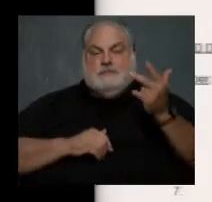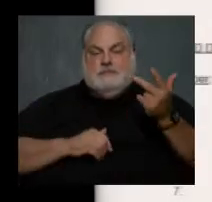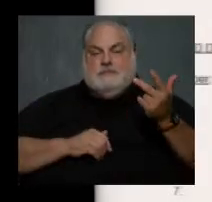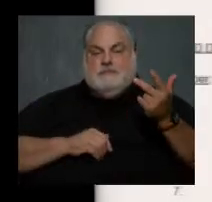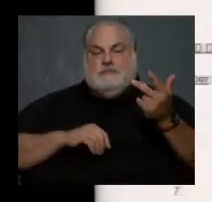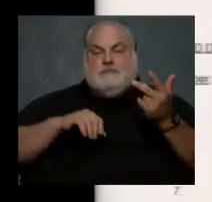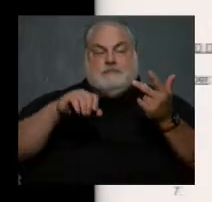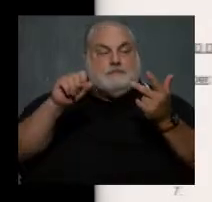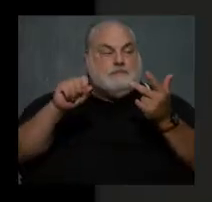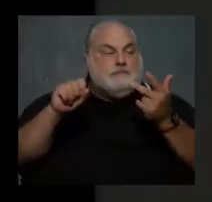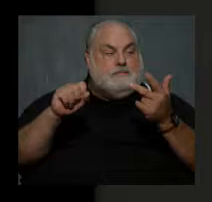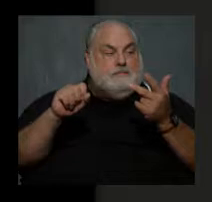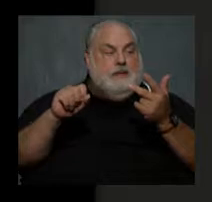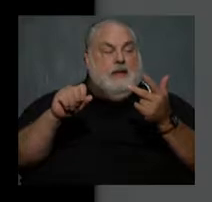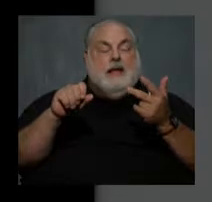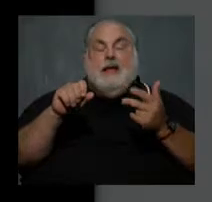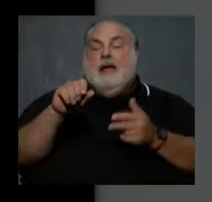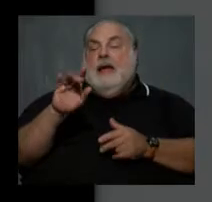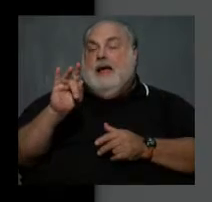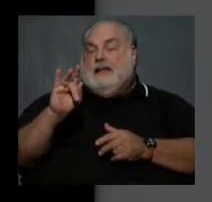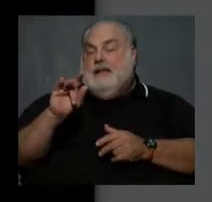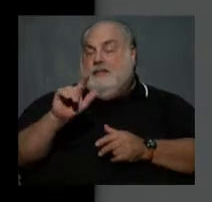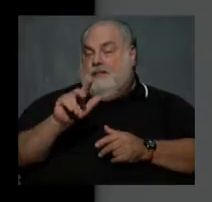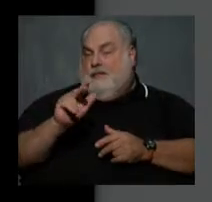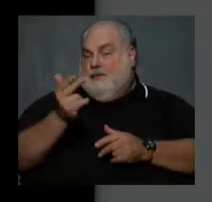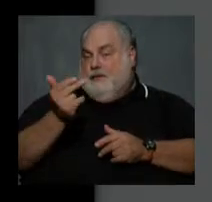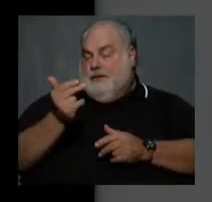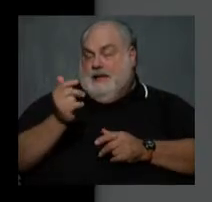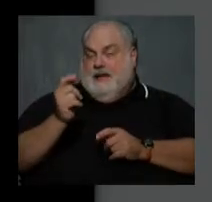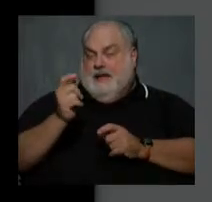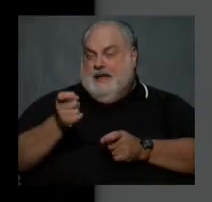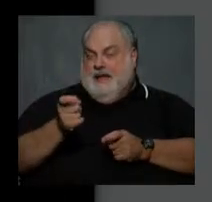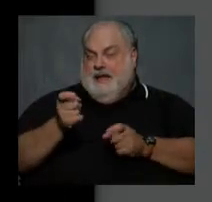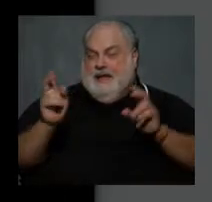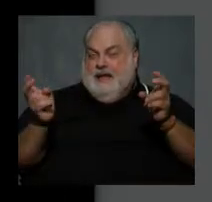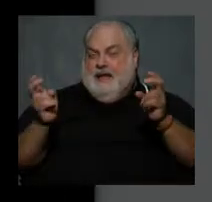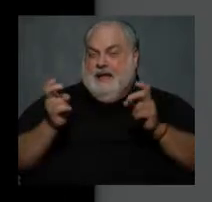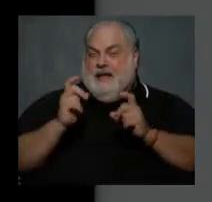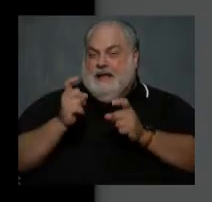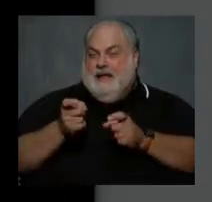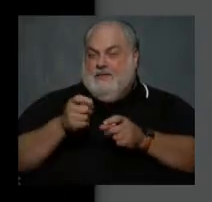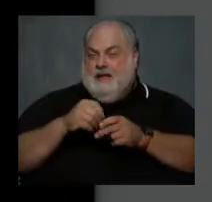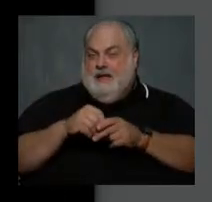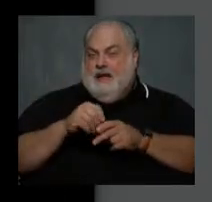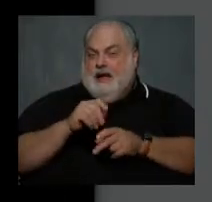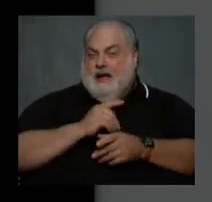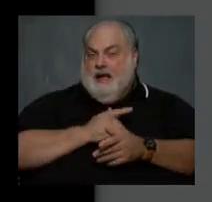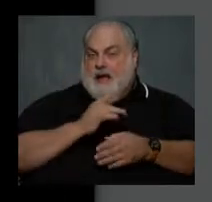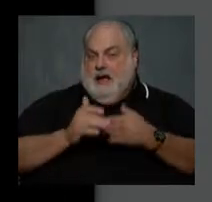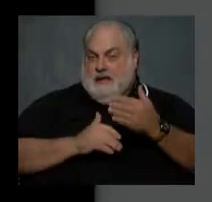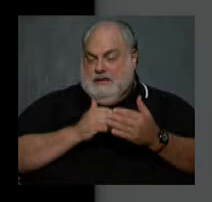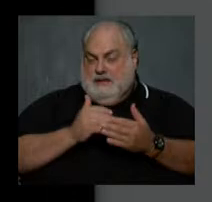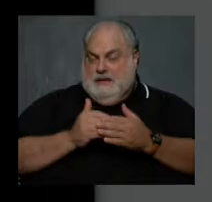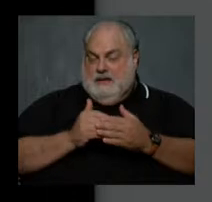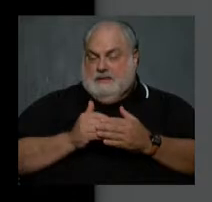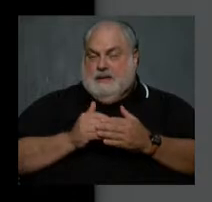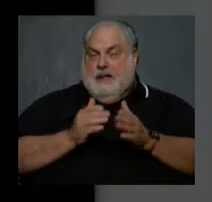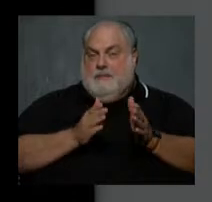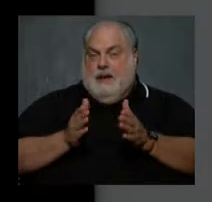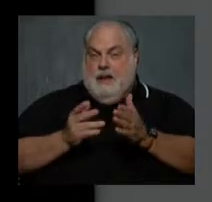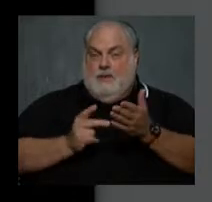number S-1813, Giving in Kindness in Arkansas Subdivision Site Plan Review, located